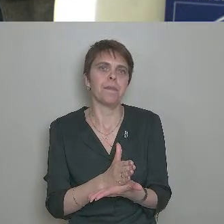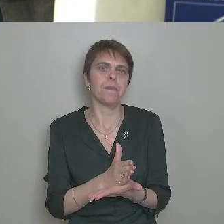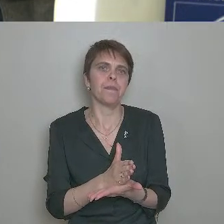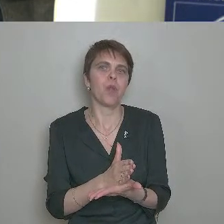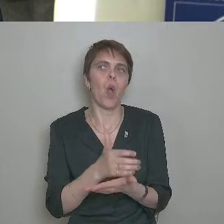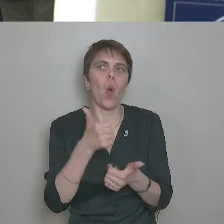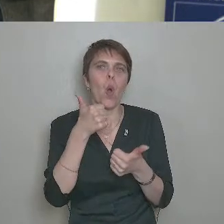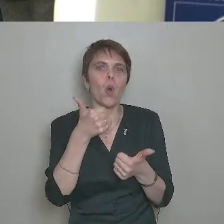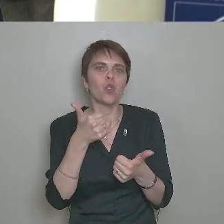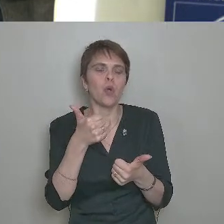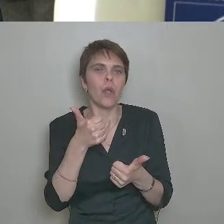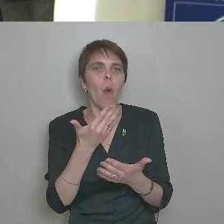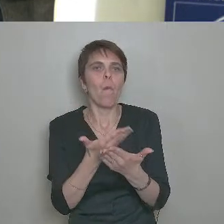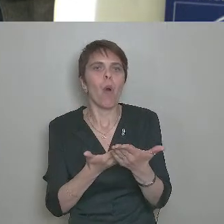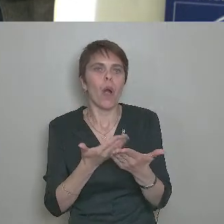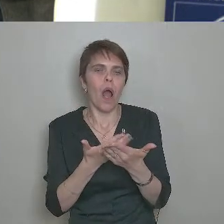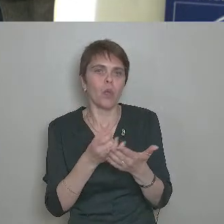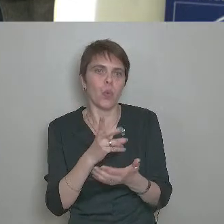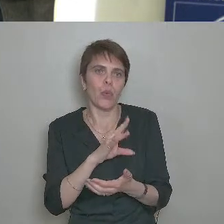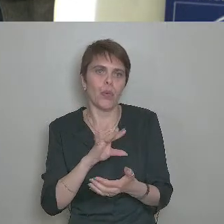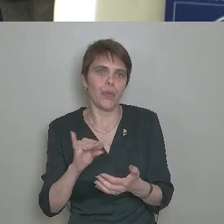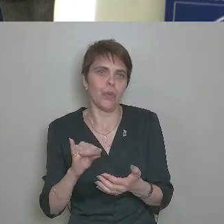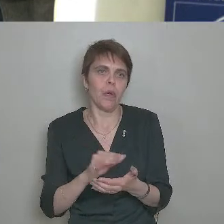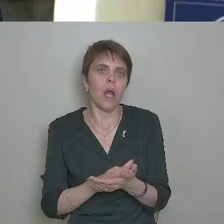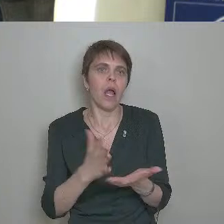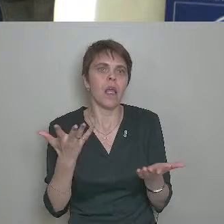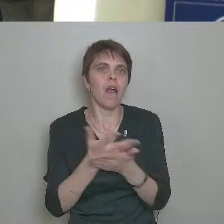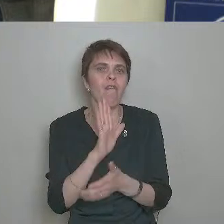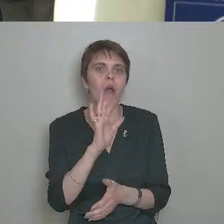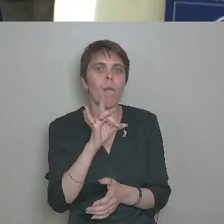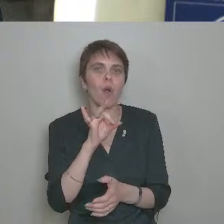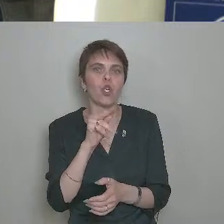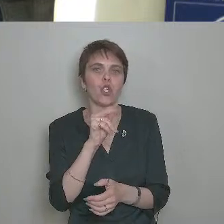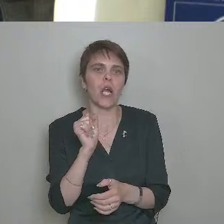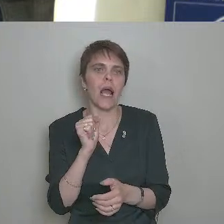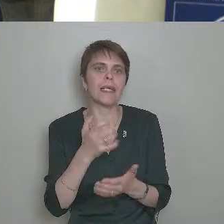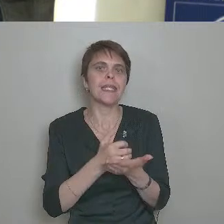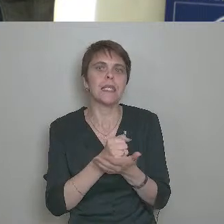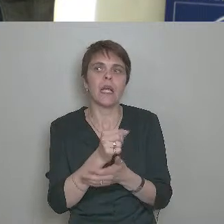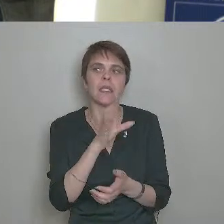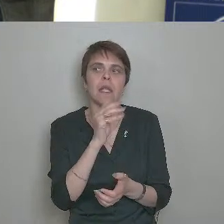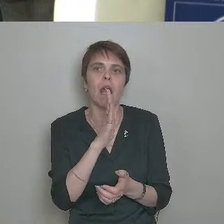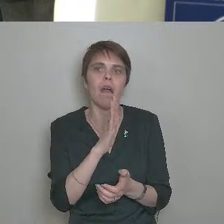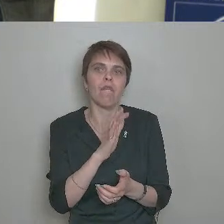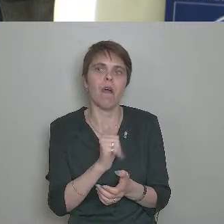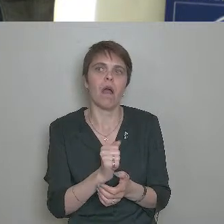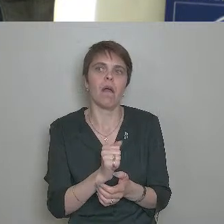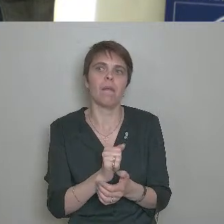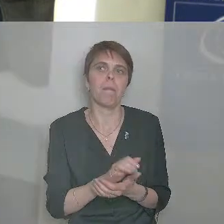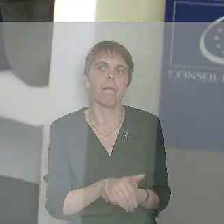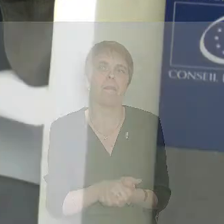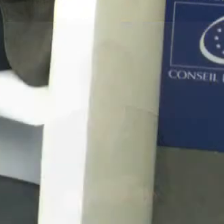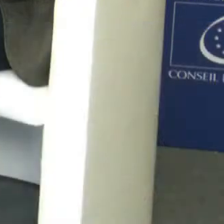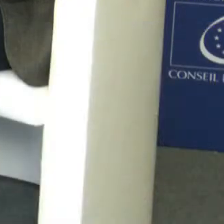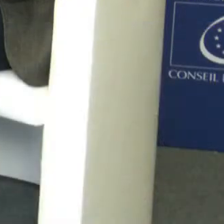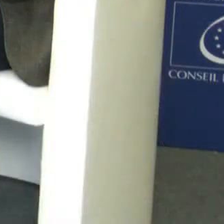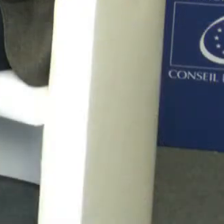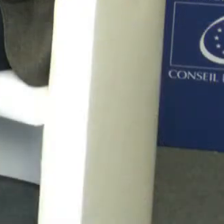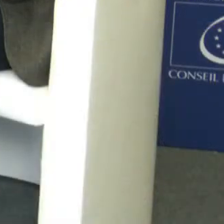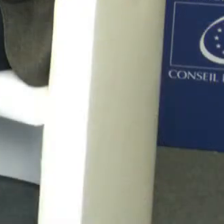important too. That's just very good advice to all of you. Deposit, that's